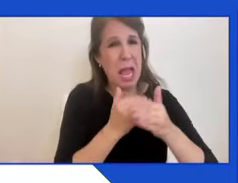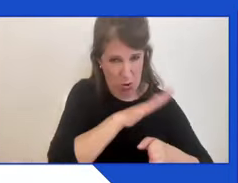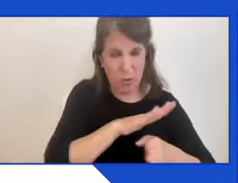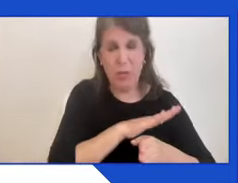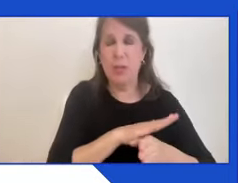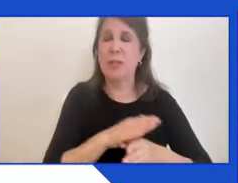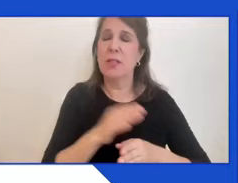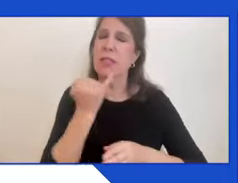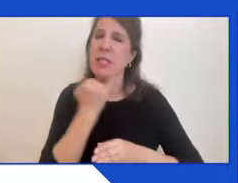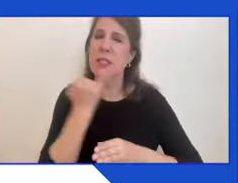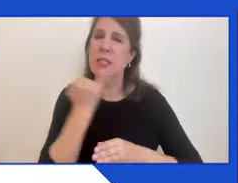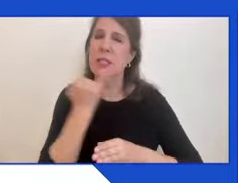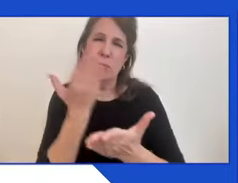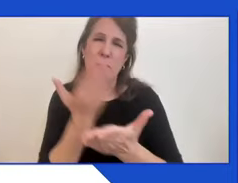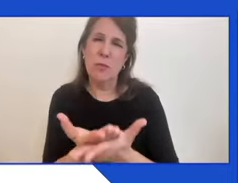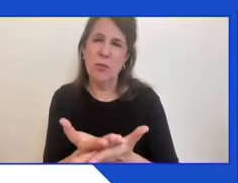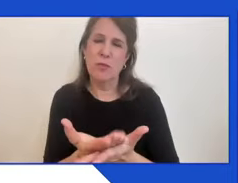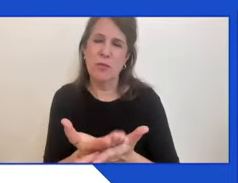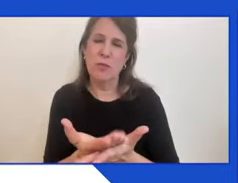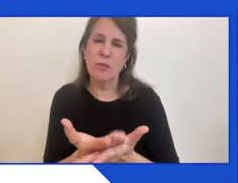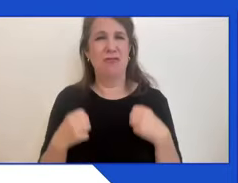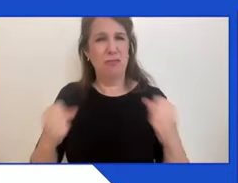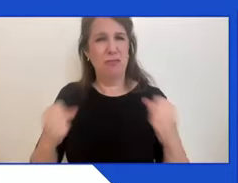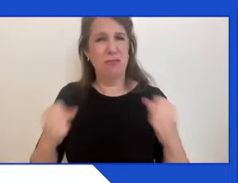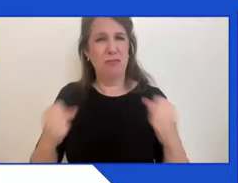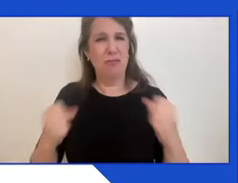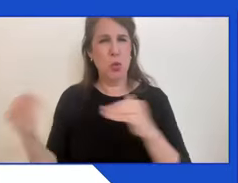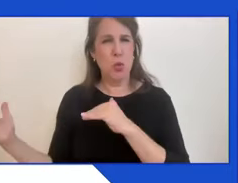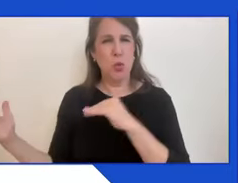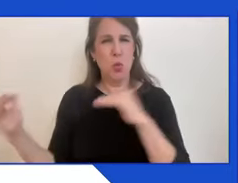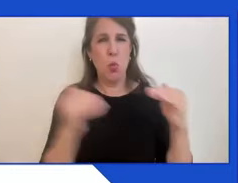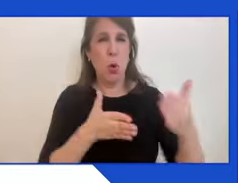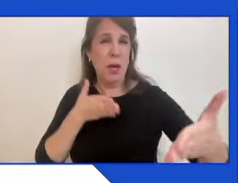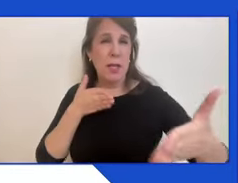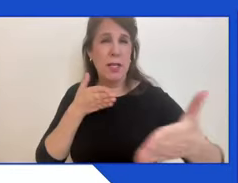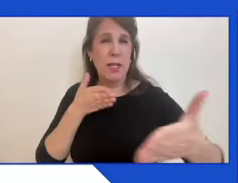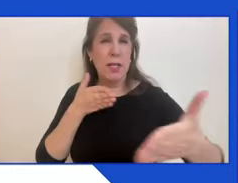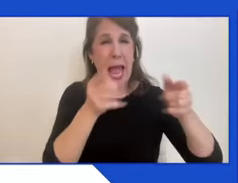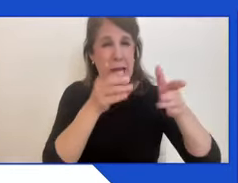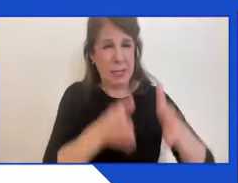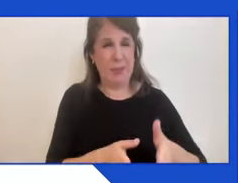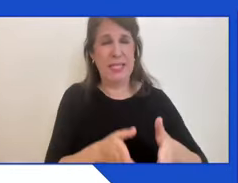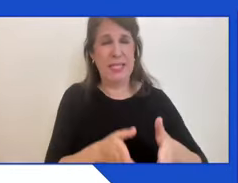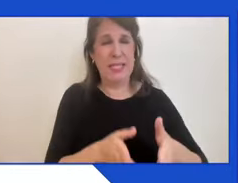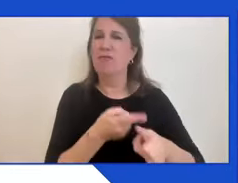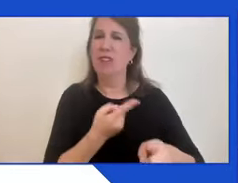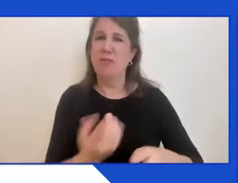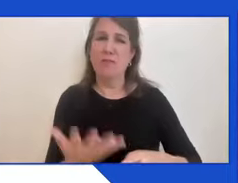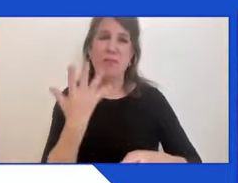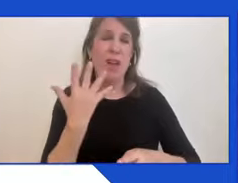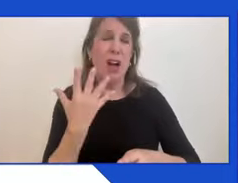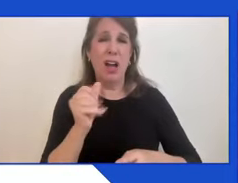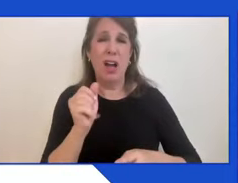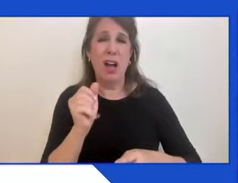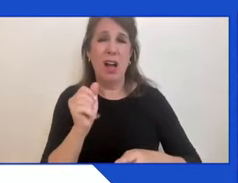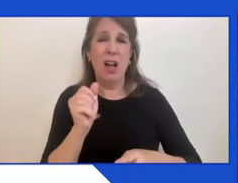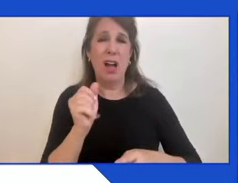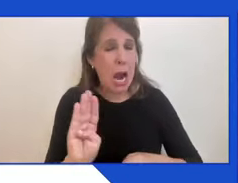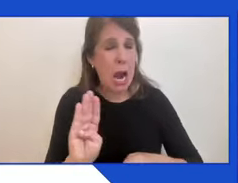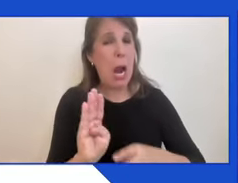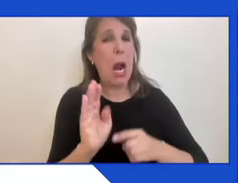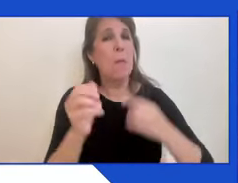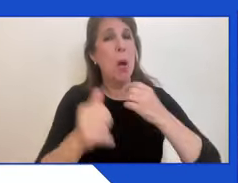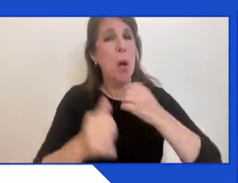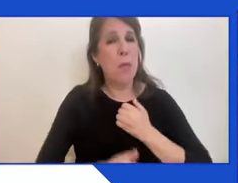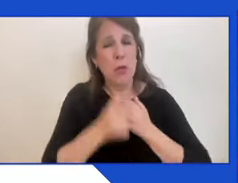the strength to wage war against its enemies. From the five Arab armies that tried to destroy